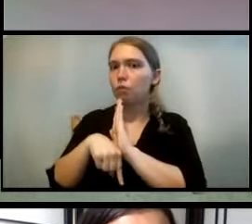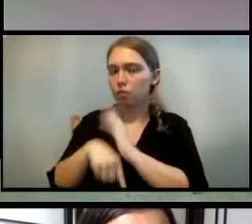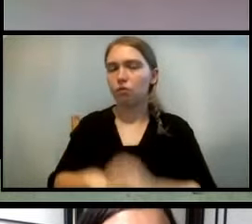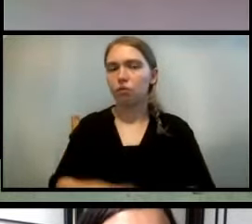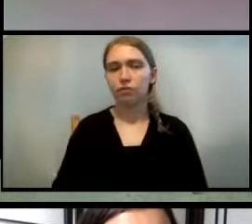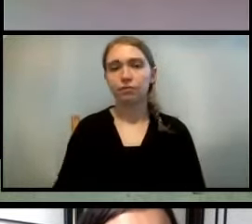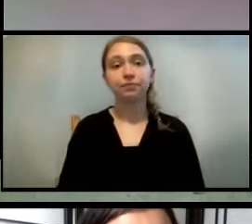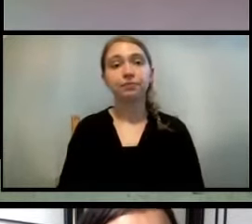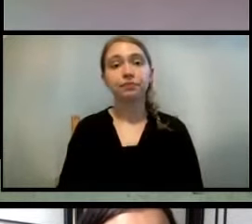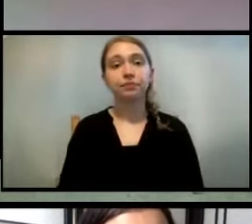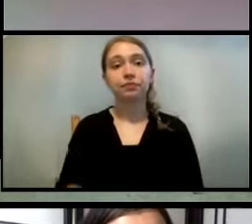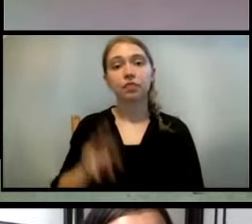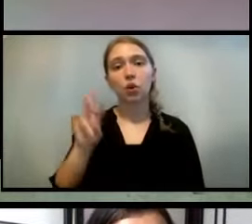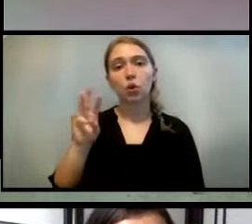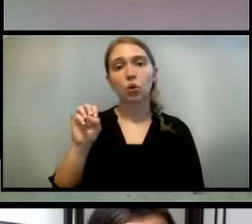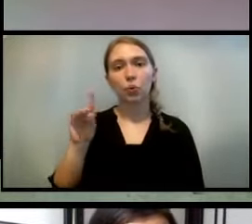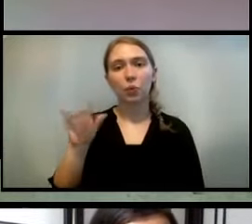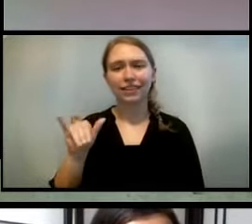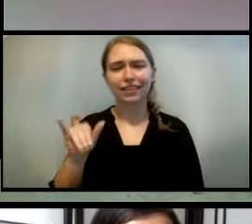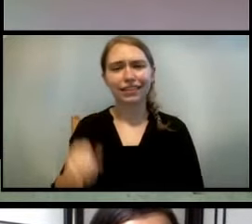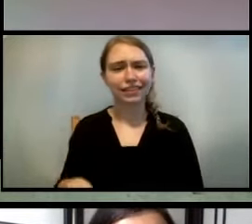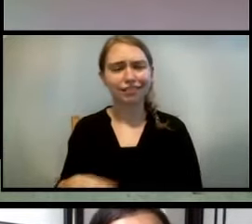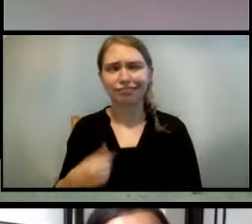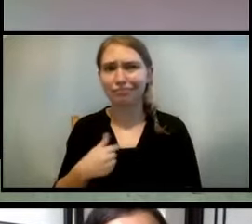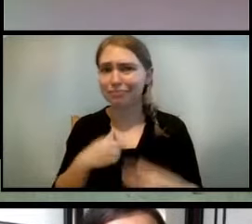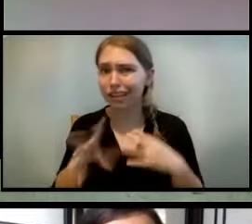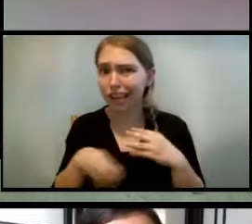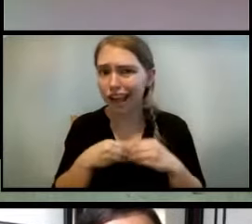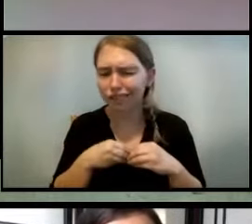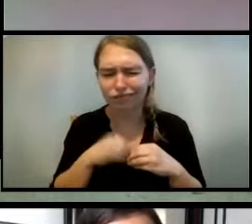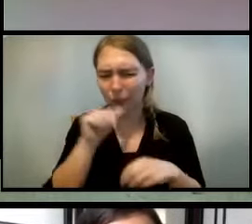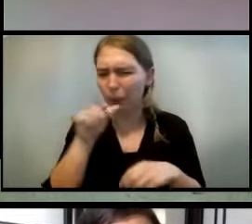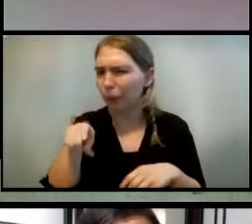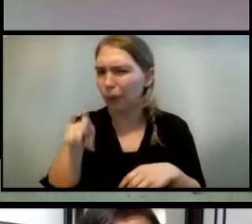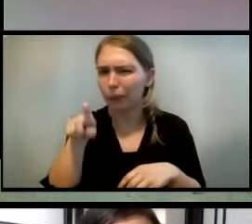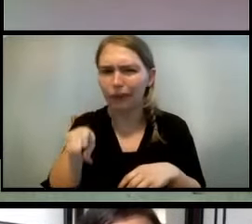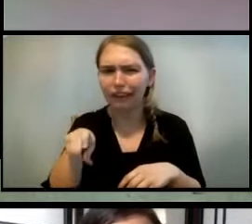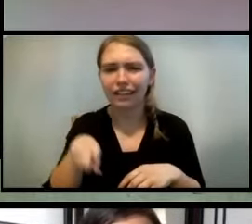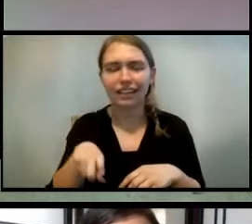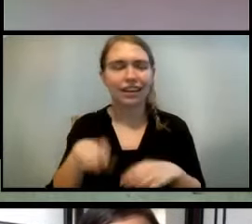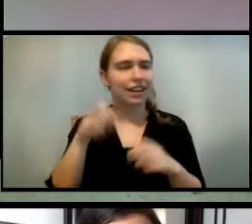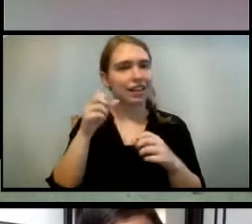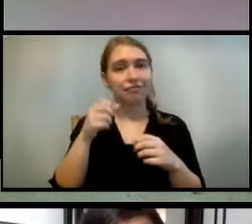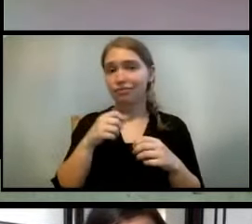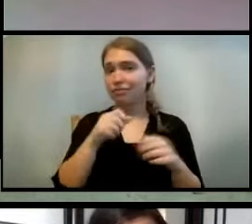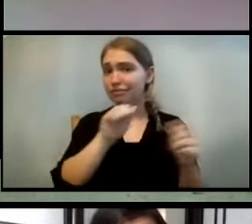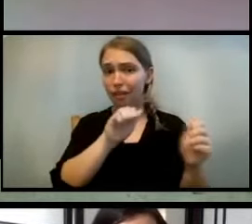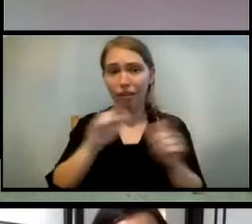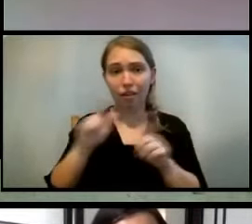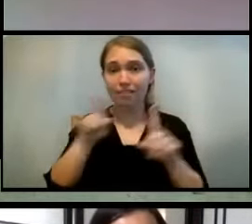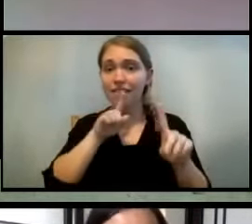Thank you. Wendy? I don't think I need to add anything. I think everybody did a great job.